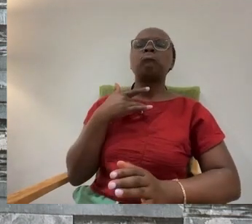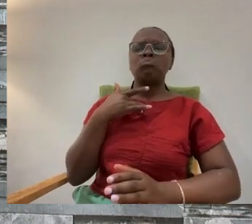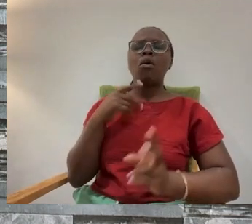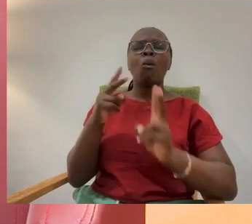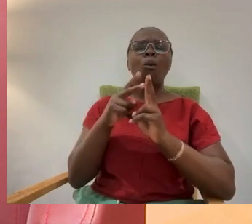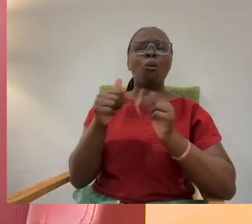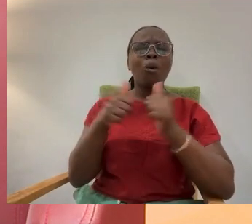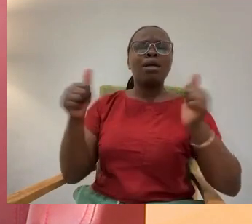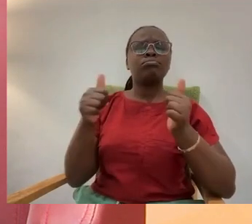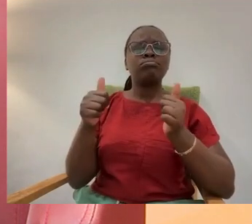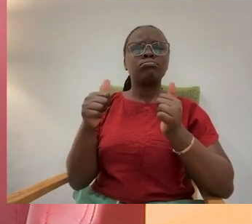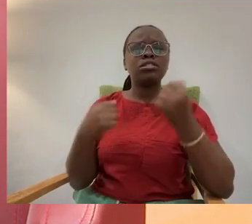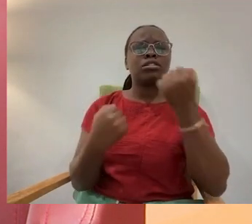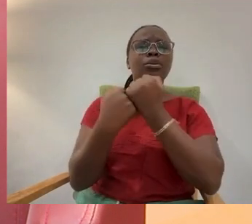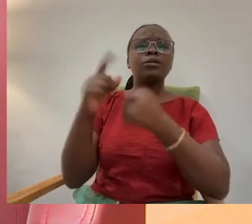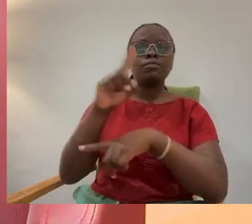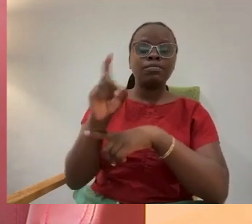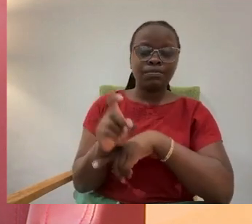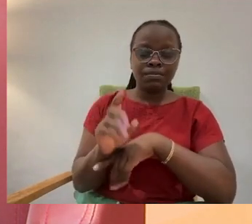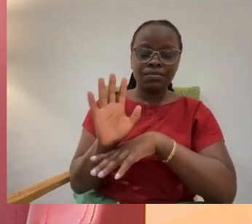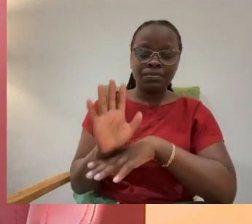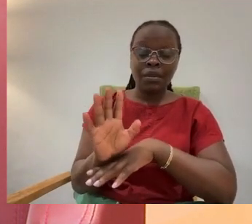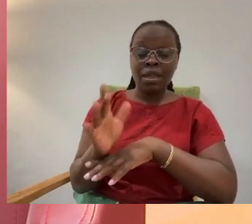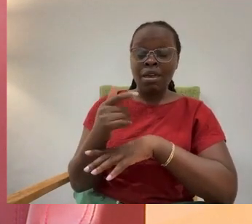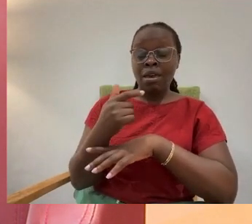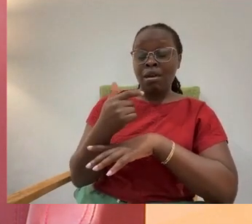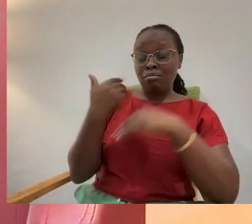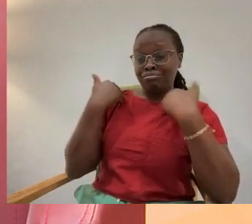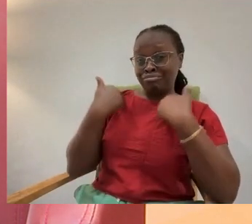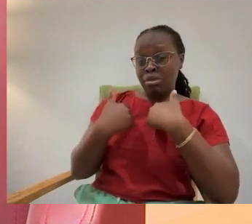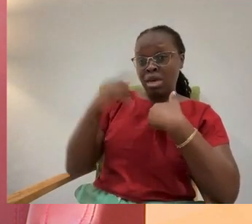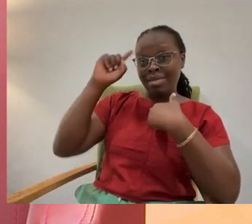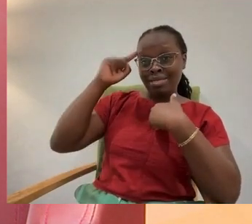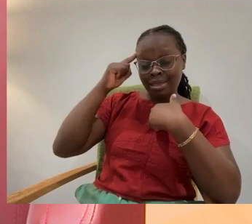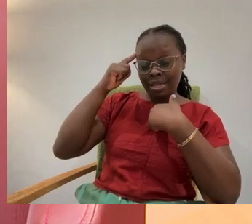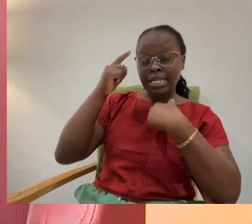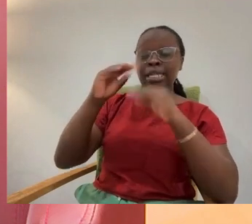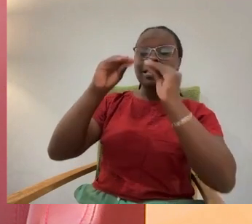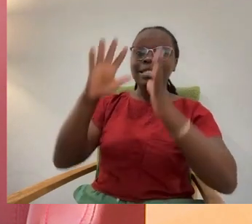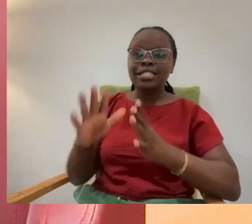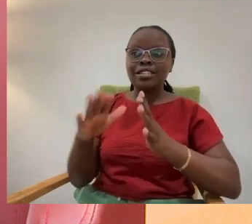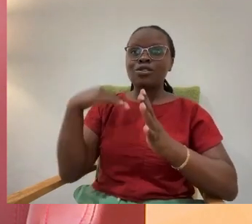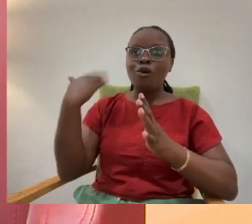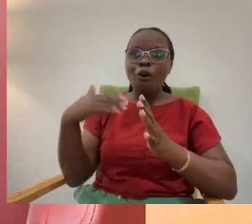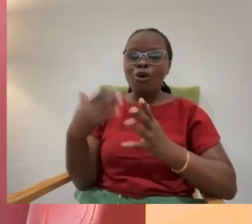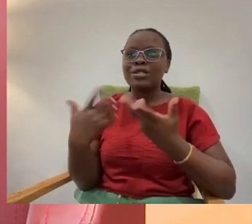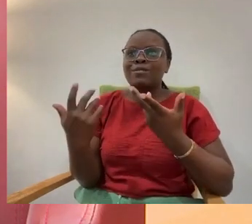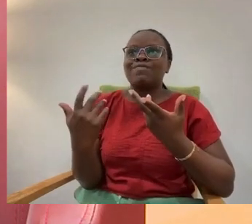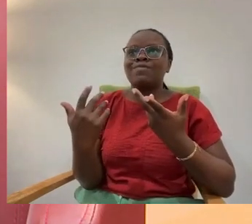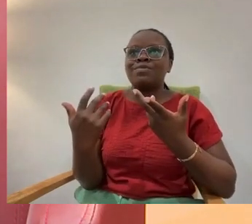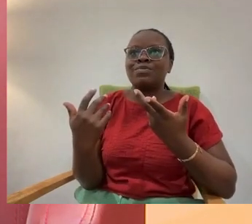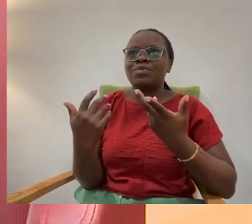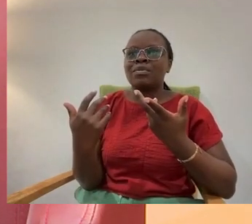I think teachers, in a way, for a long time have shied from integrating education